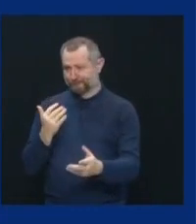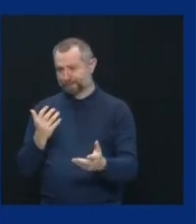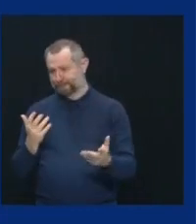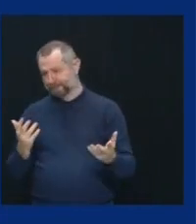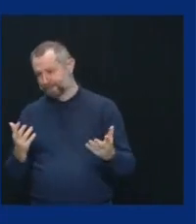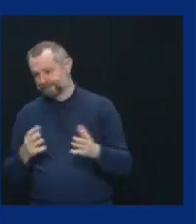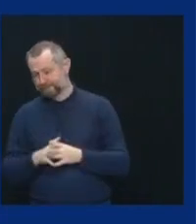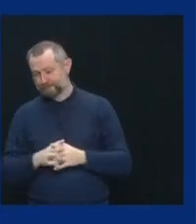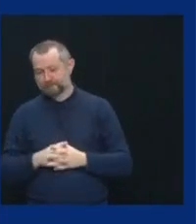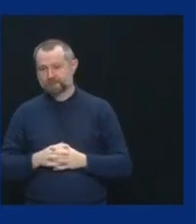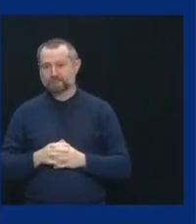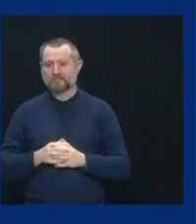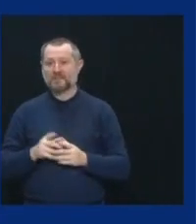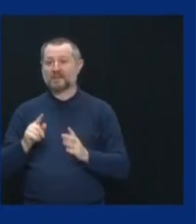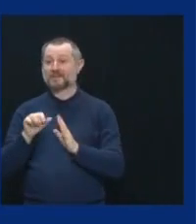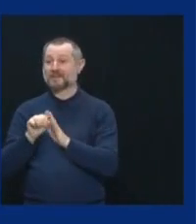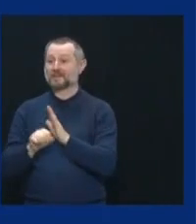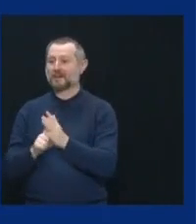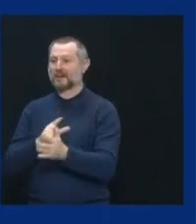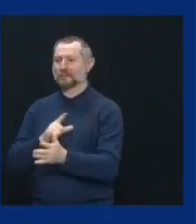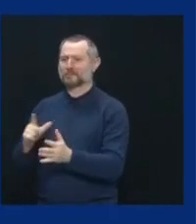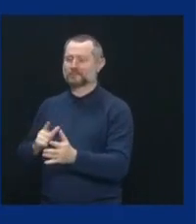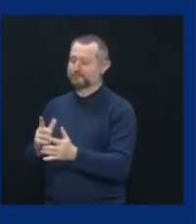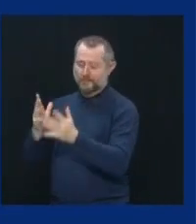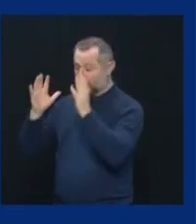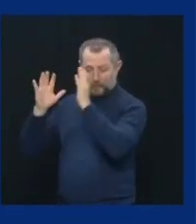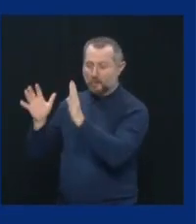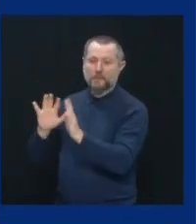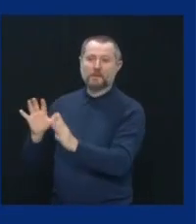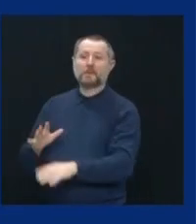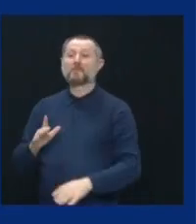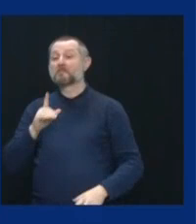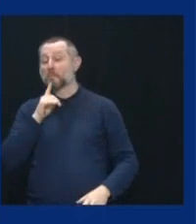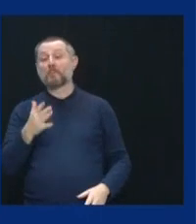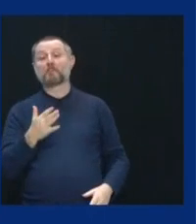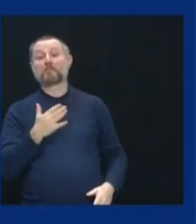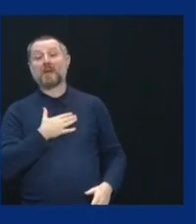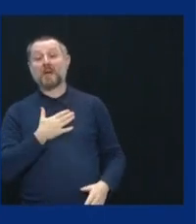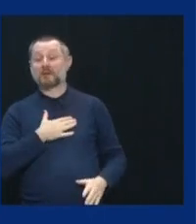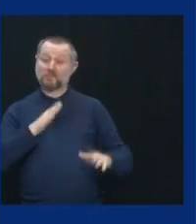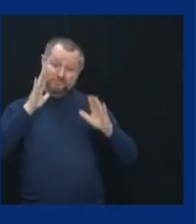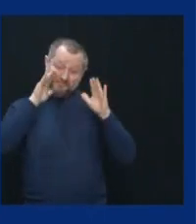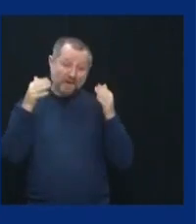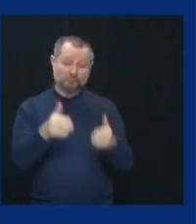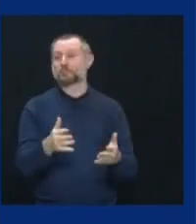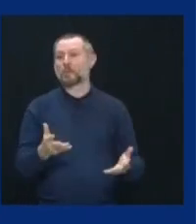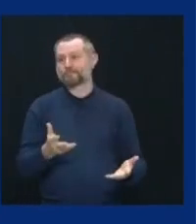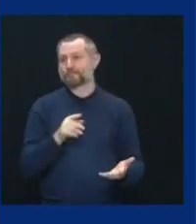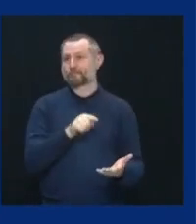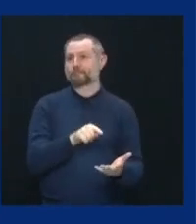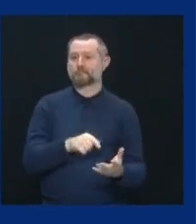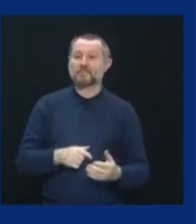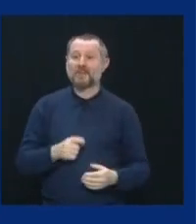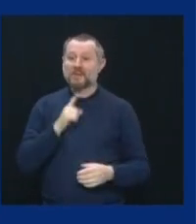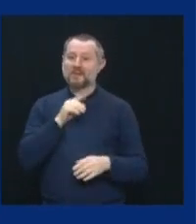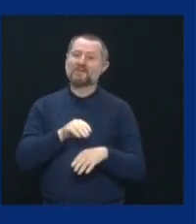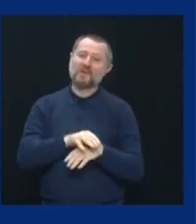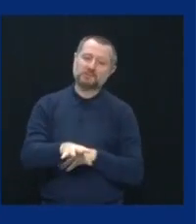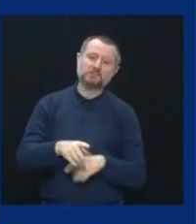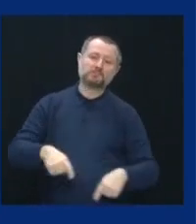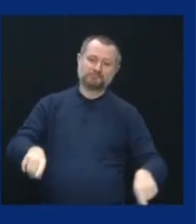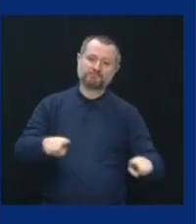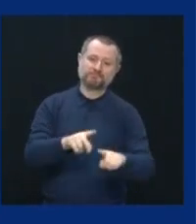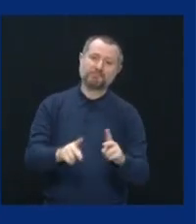about that with the state legislature, et cetera. I'm more worried about that with the effect on people.